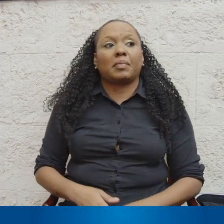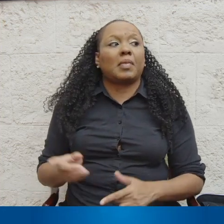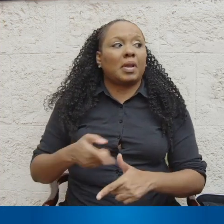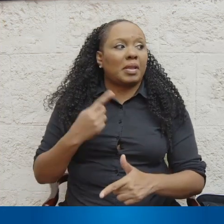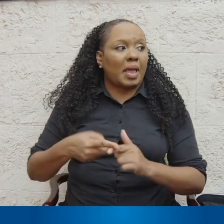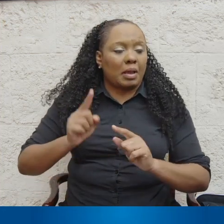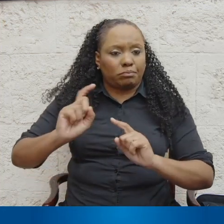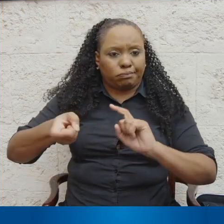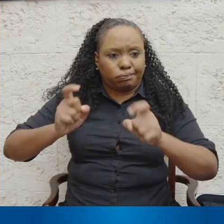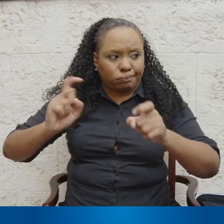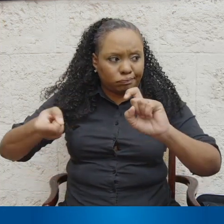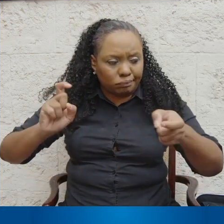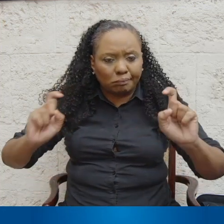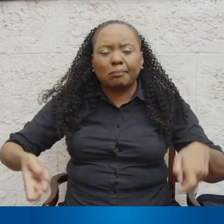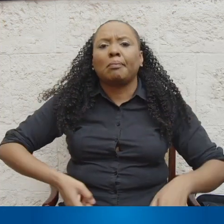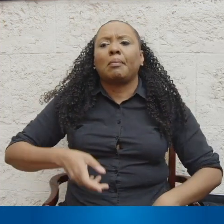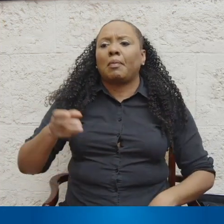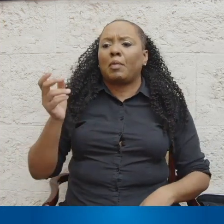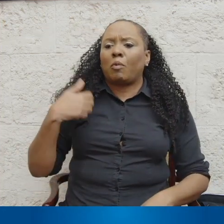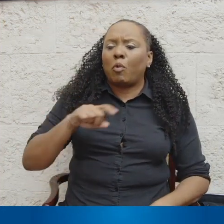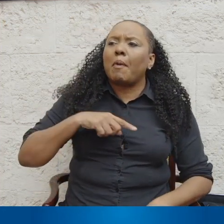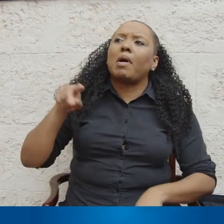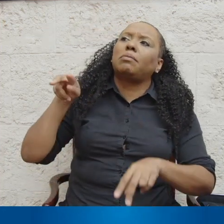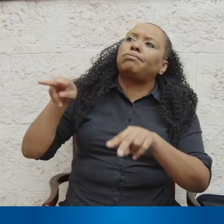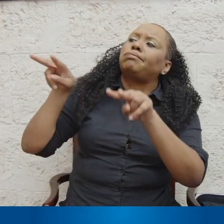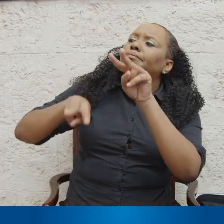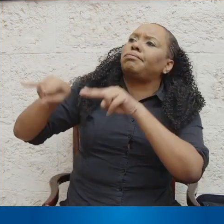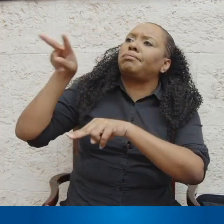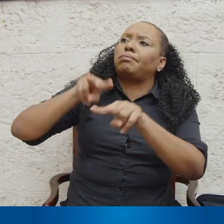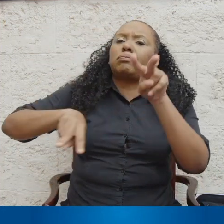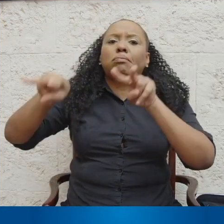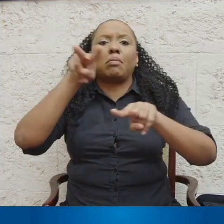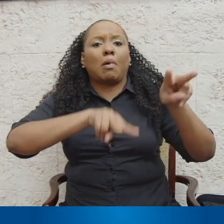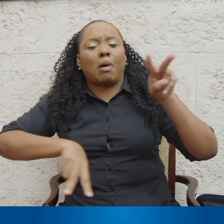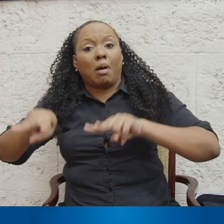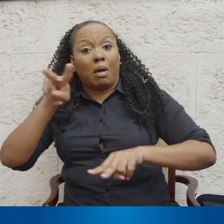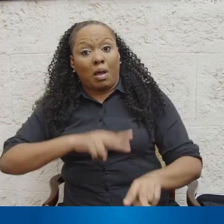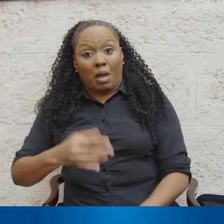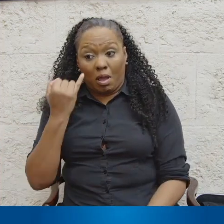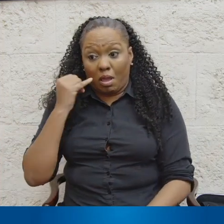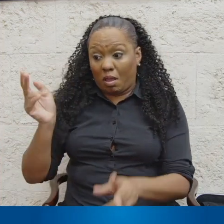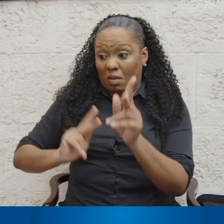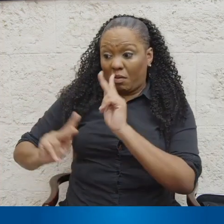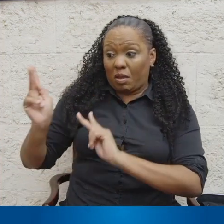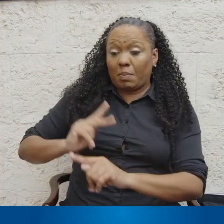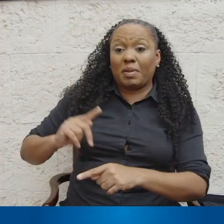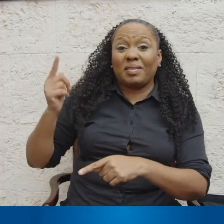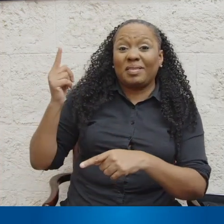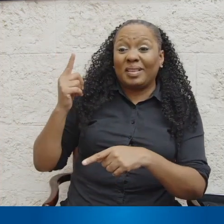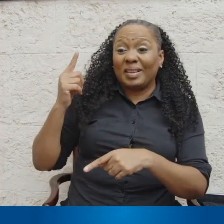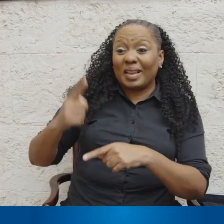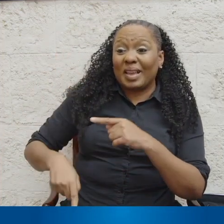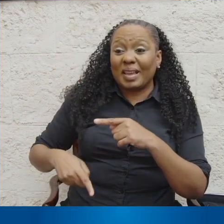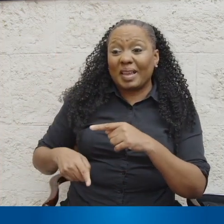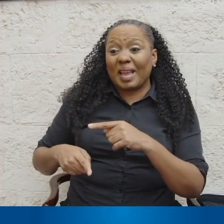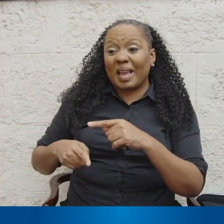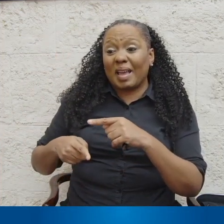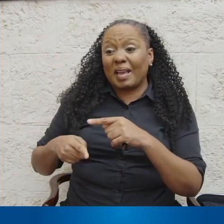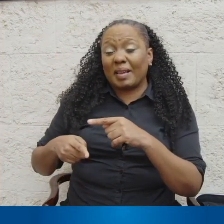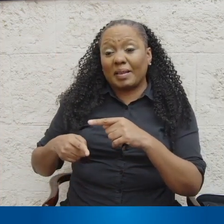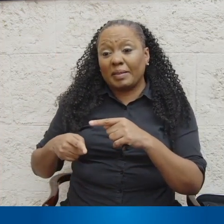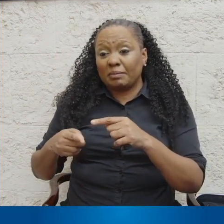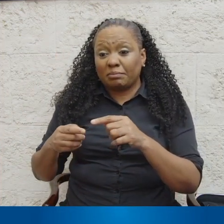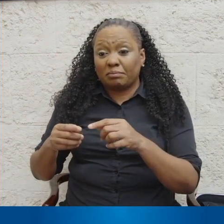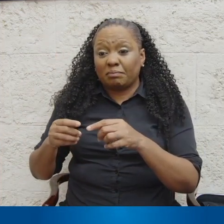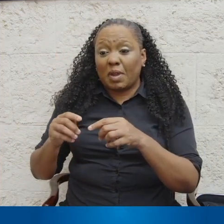people will come back to see that they've distributed them correctly, and any assistance to those that can't get them put on, then we'll be able to provide that as well. But